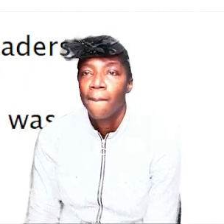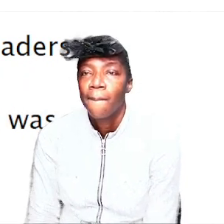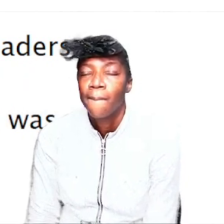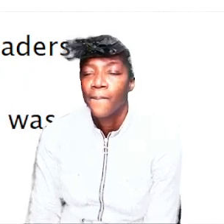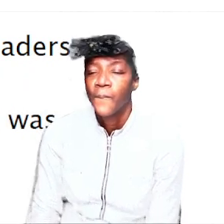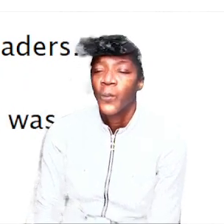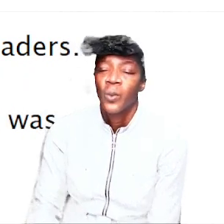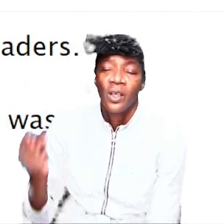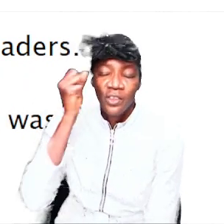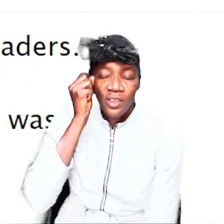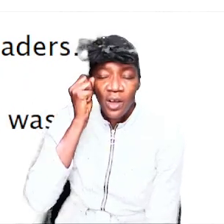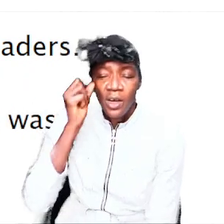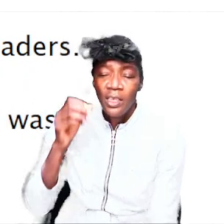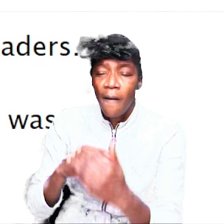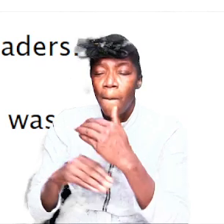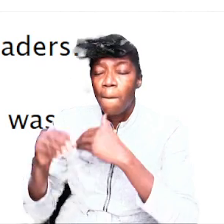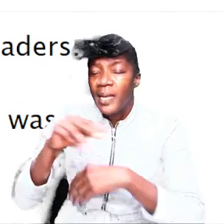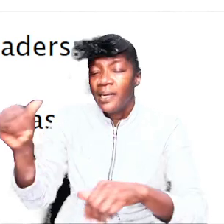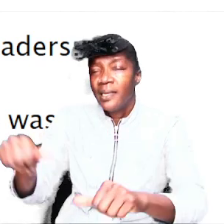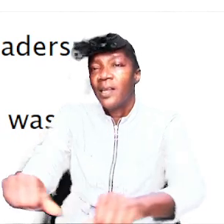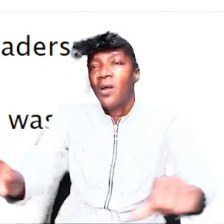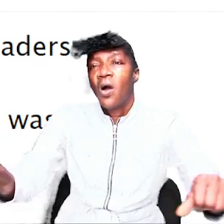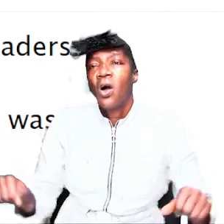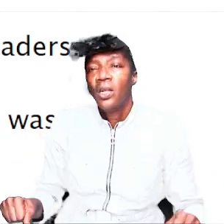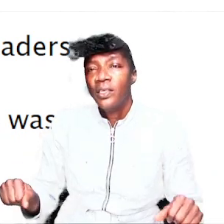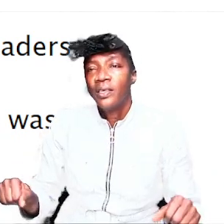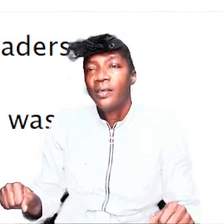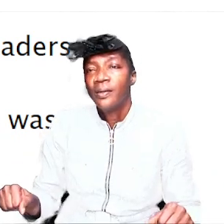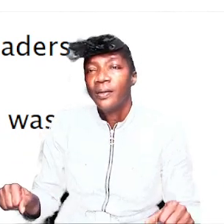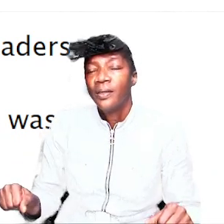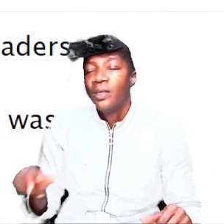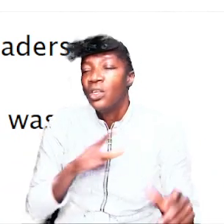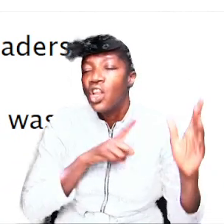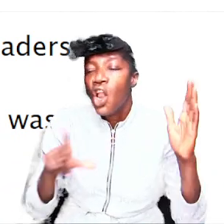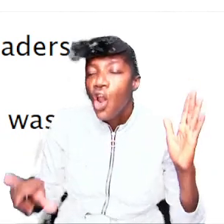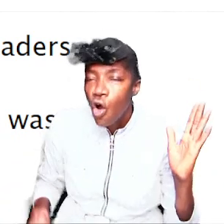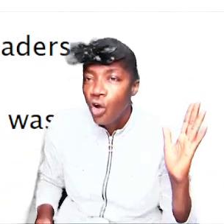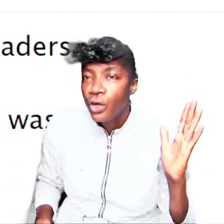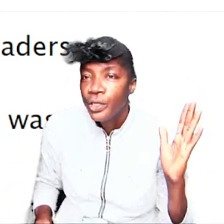And Saul built an altar unto the Lord.